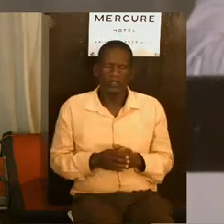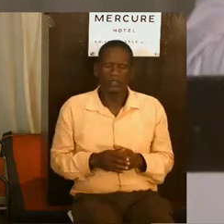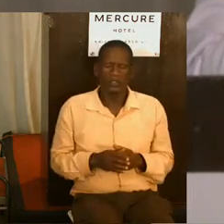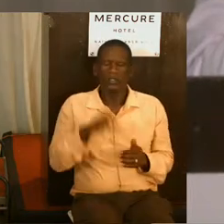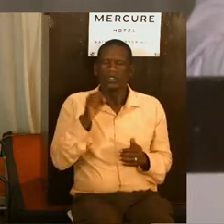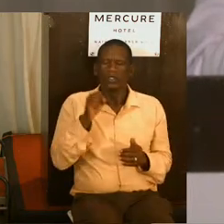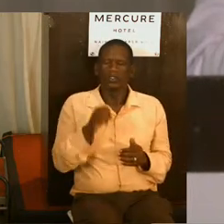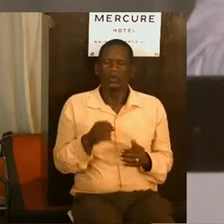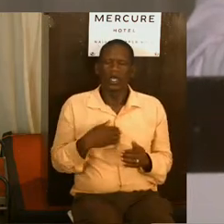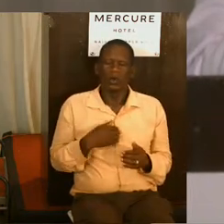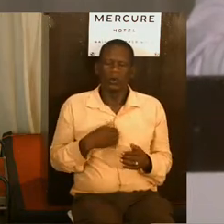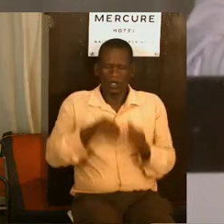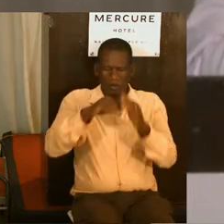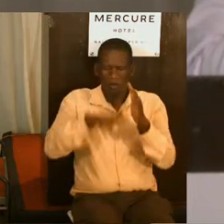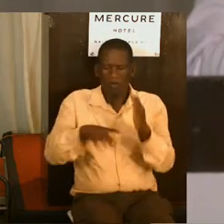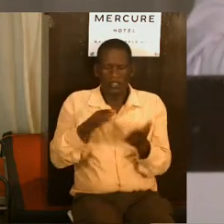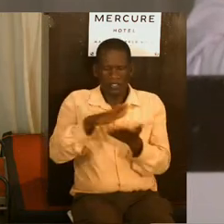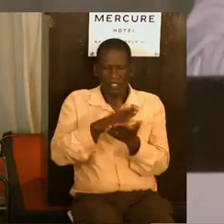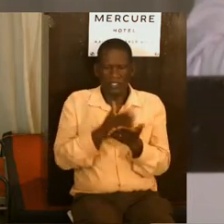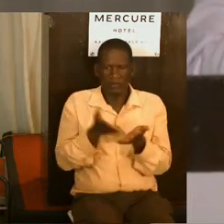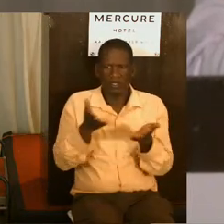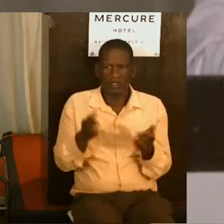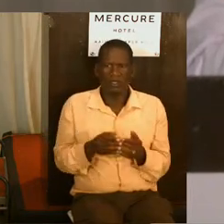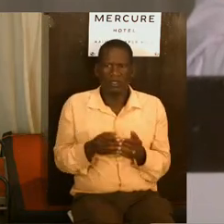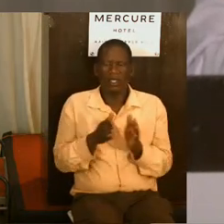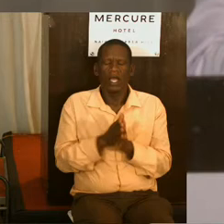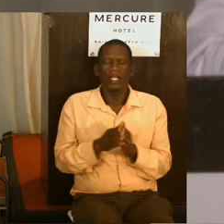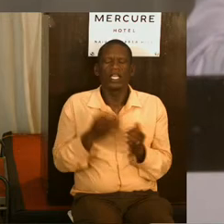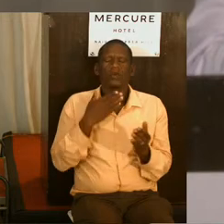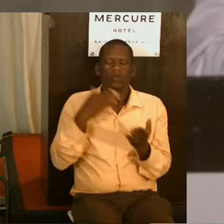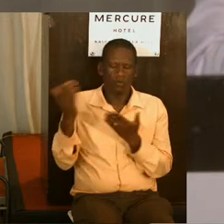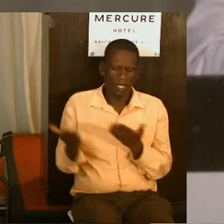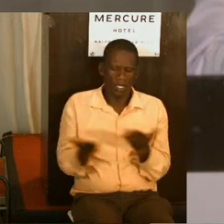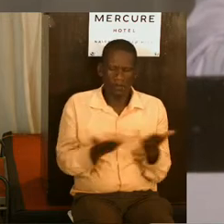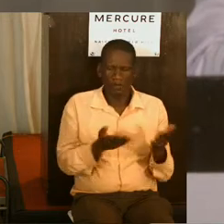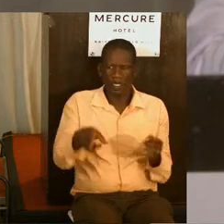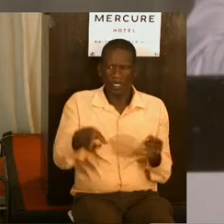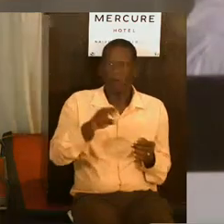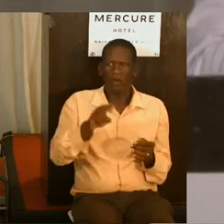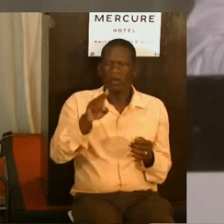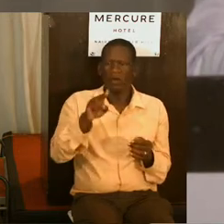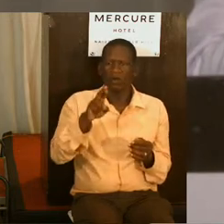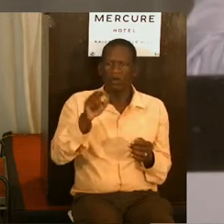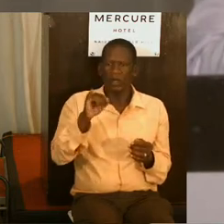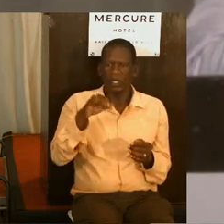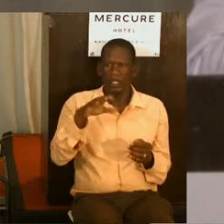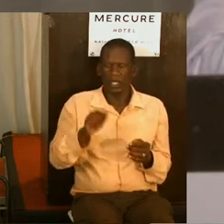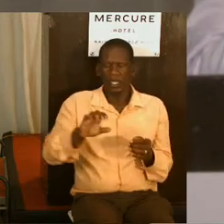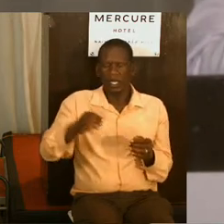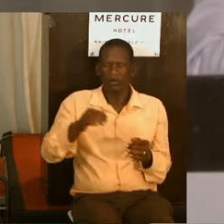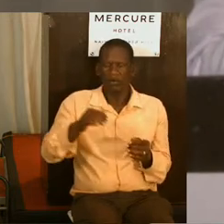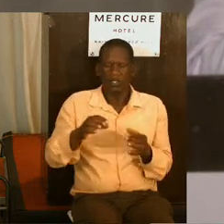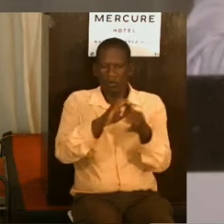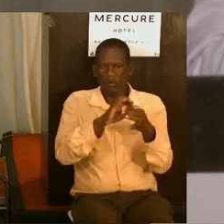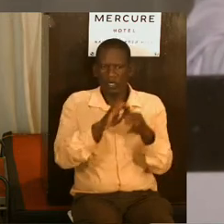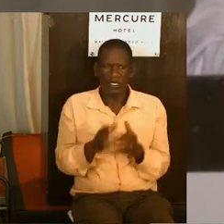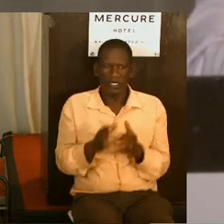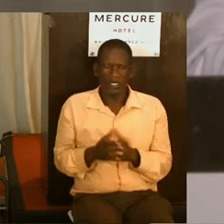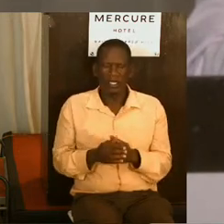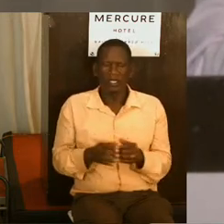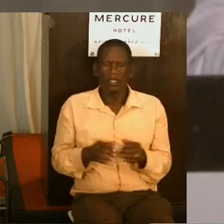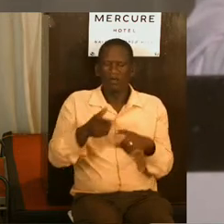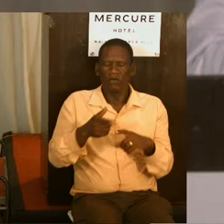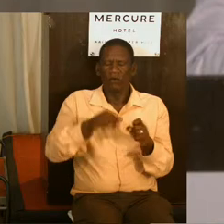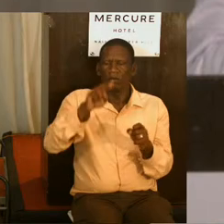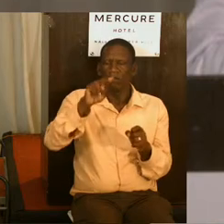so I'm going to devolve this session and I'll invite our uraya County coordinator for